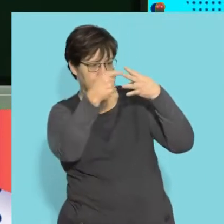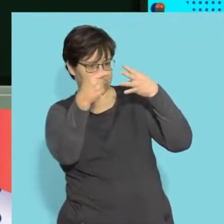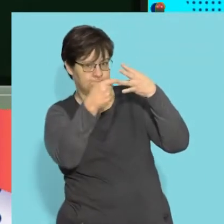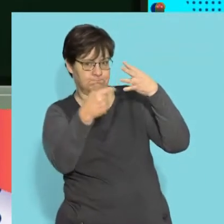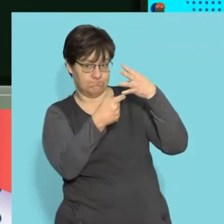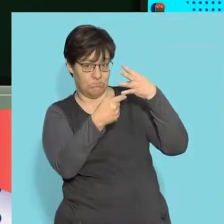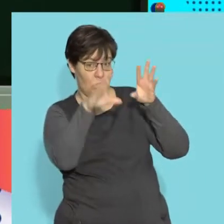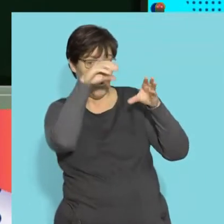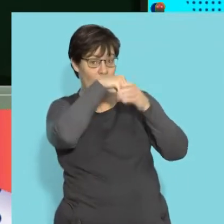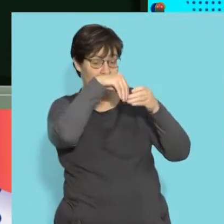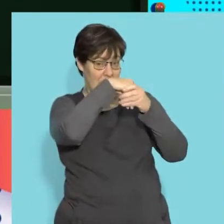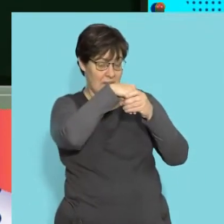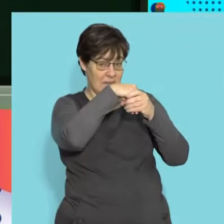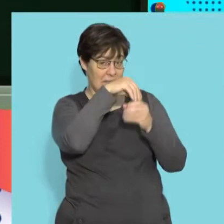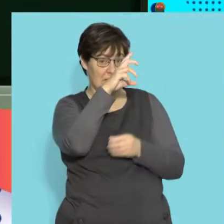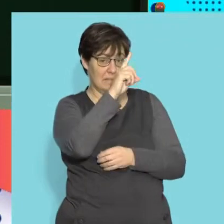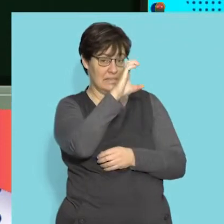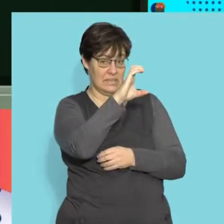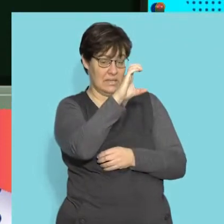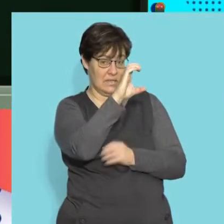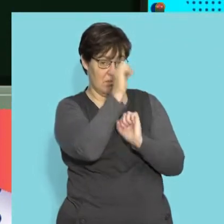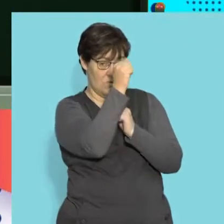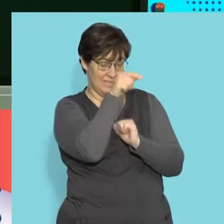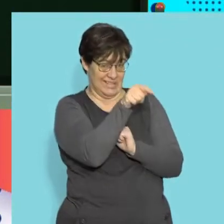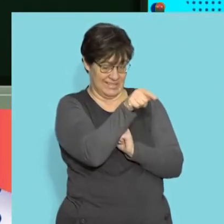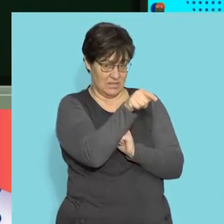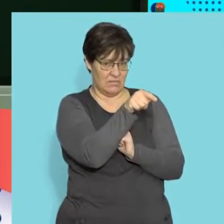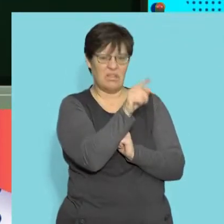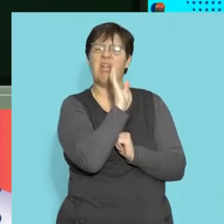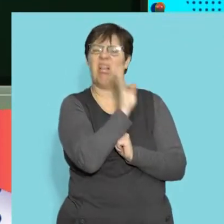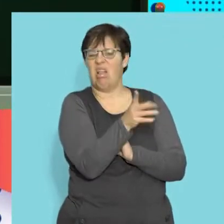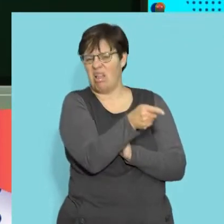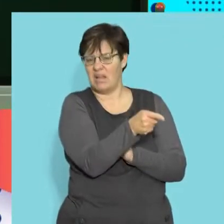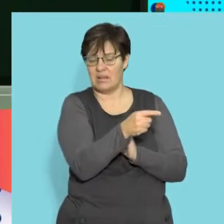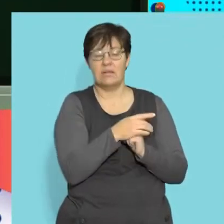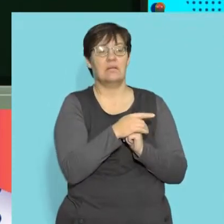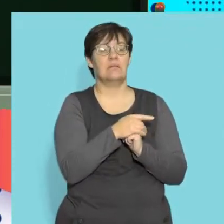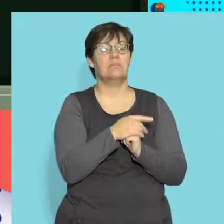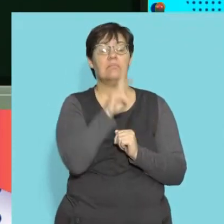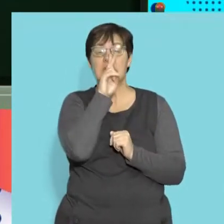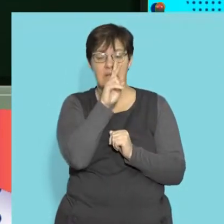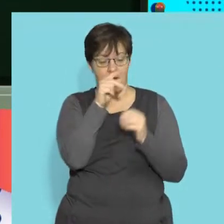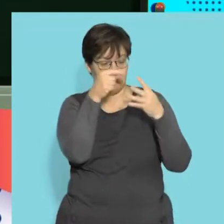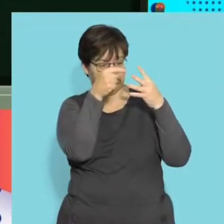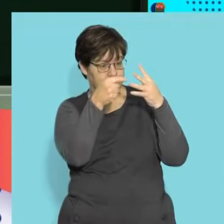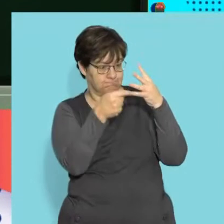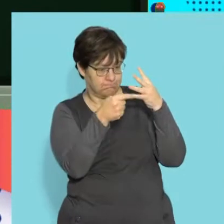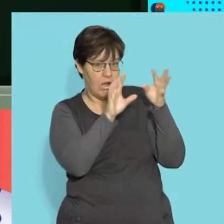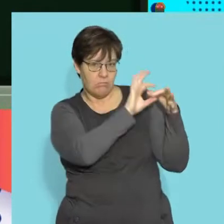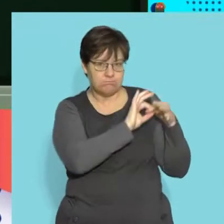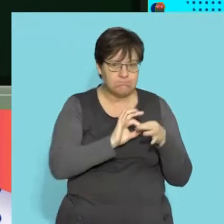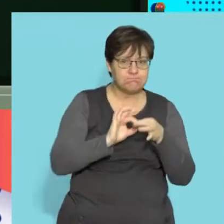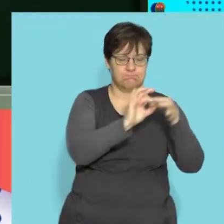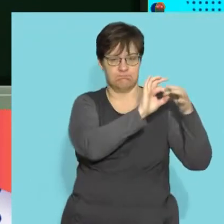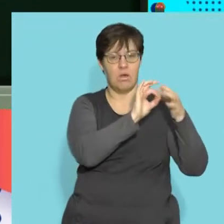different components of a DC motor, this is just a simple DC motor, let's see how they work